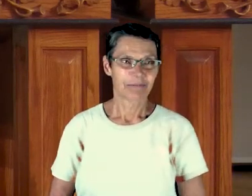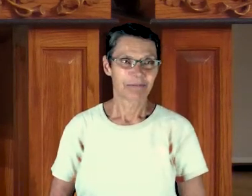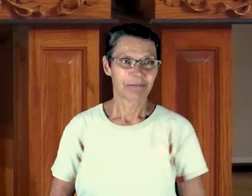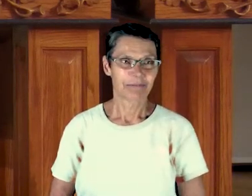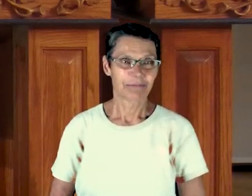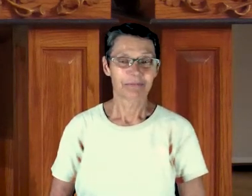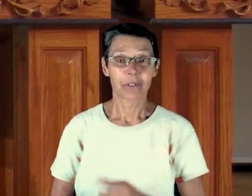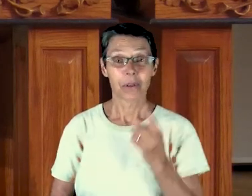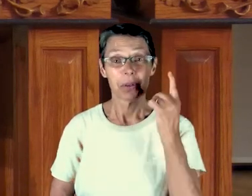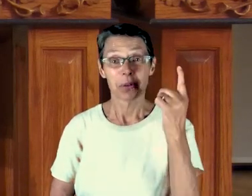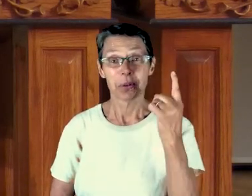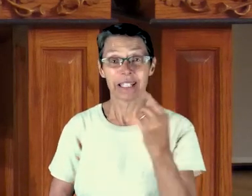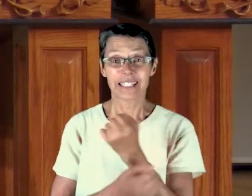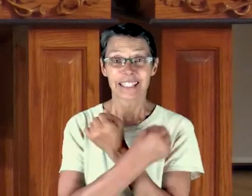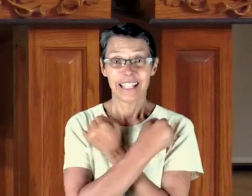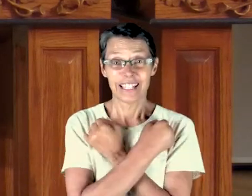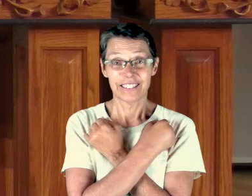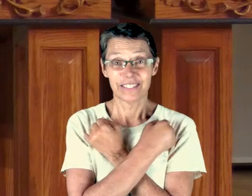one love